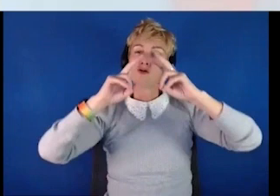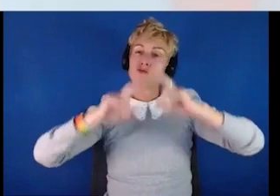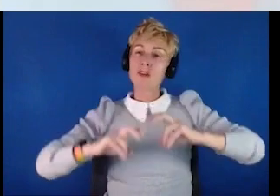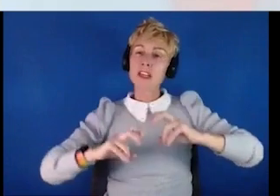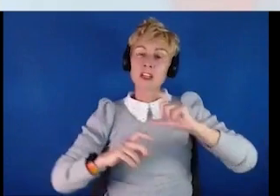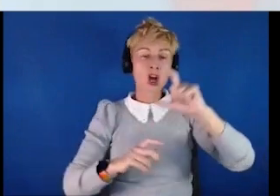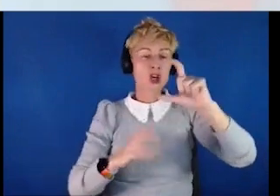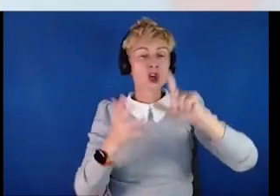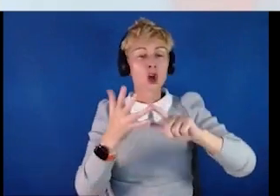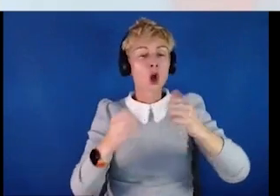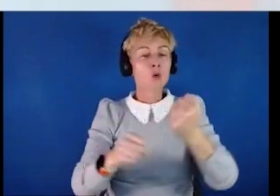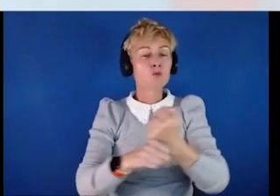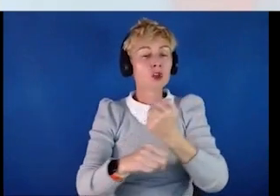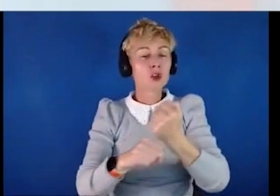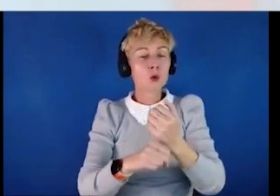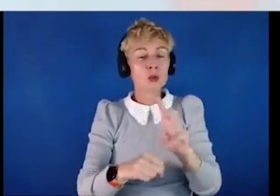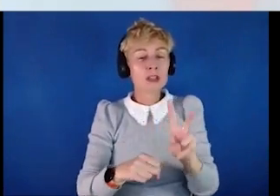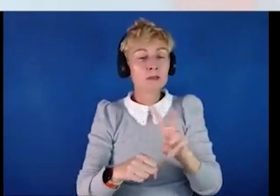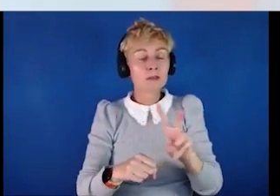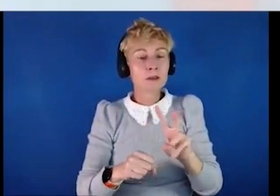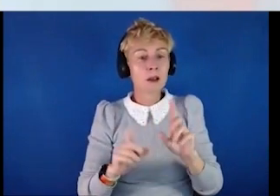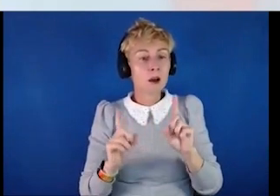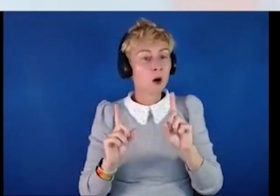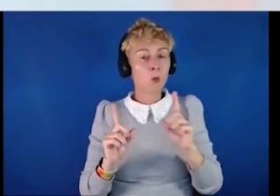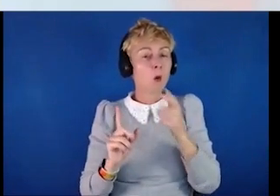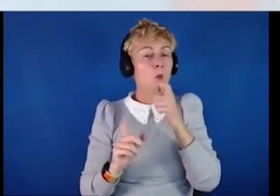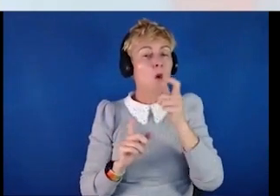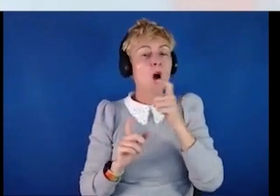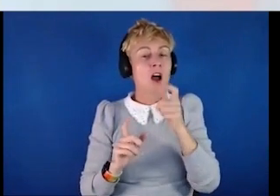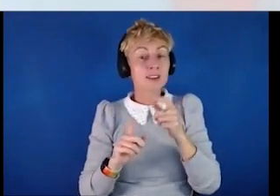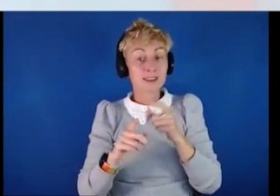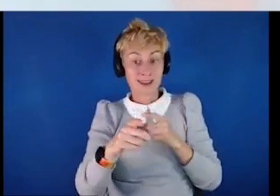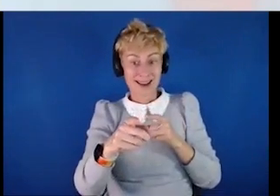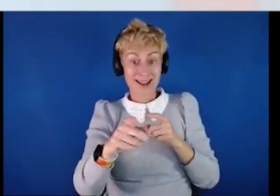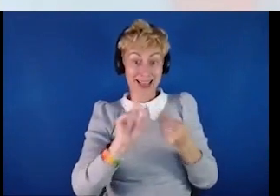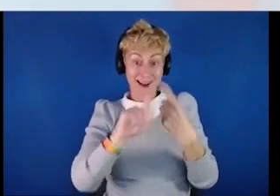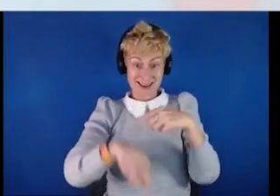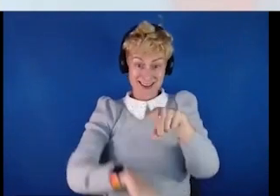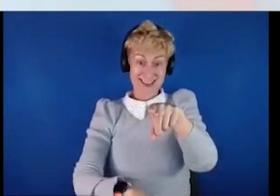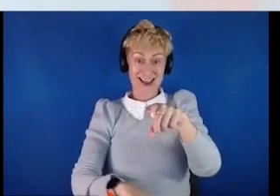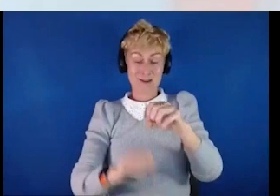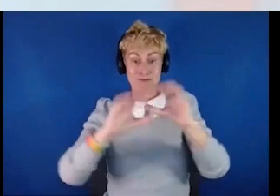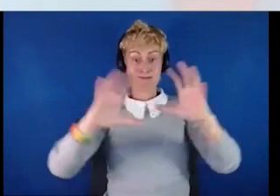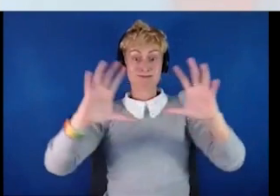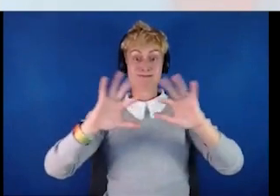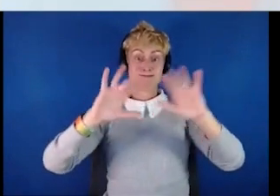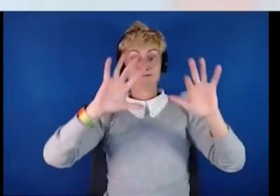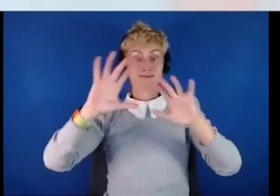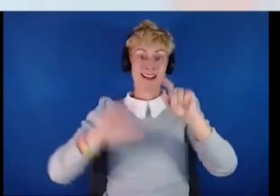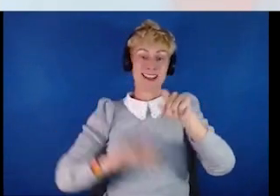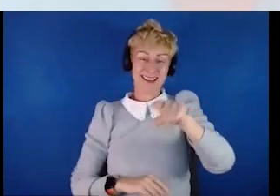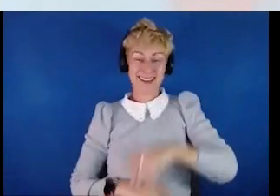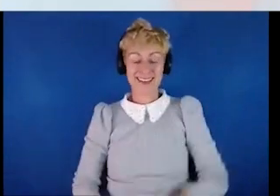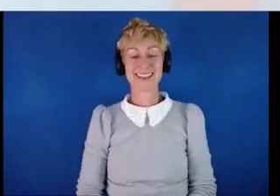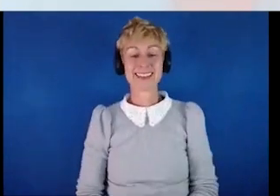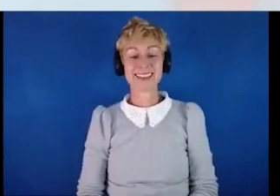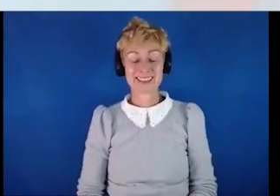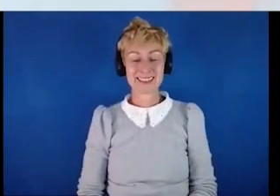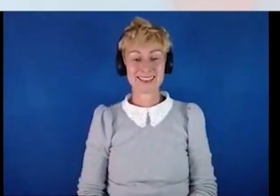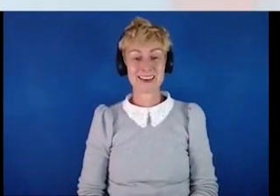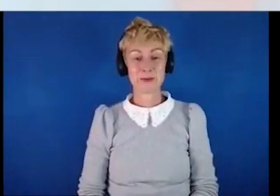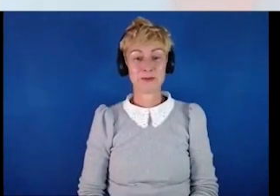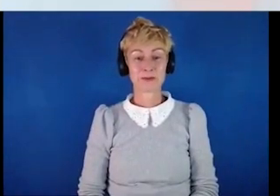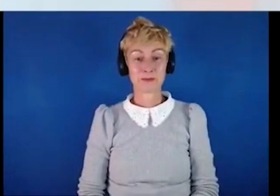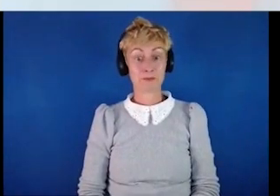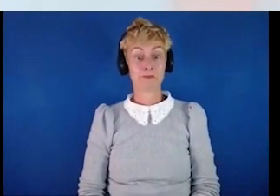your answers should show very quickly here as a word cloud. So this is amazing. Oof, this is a